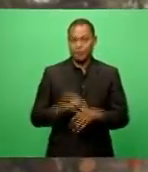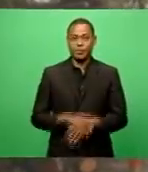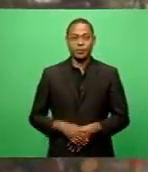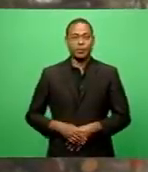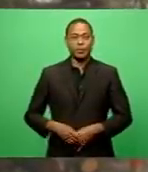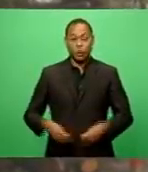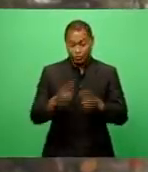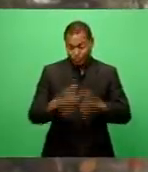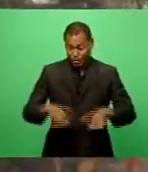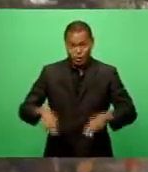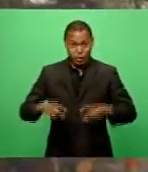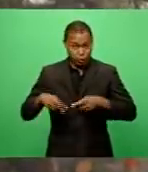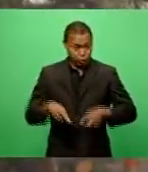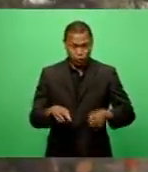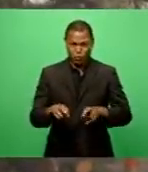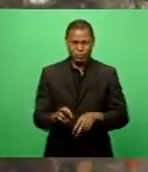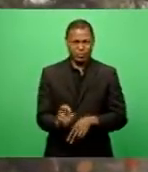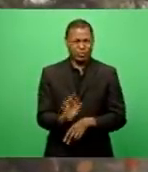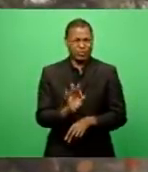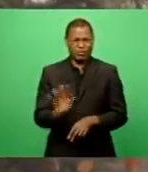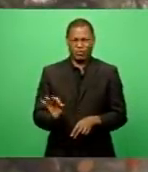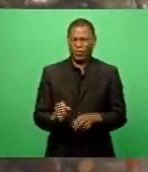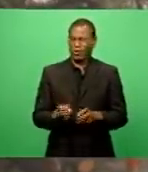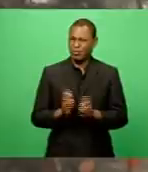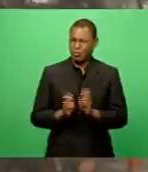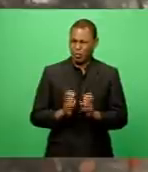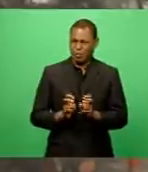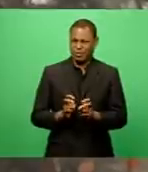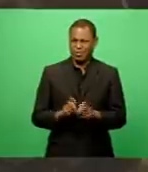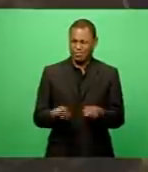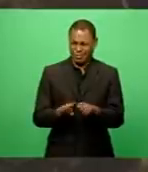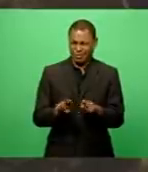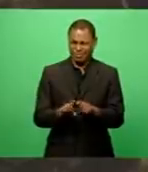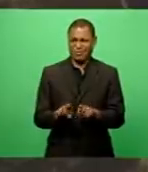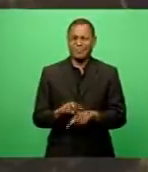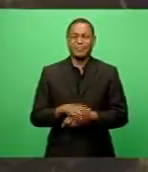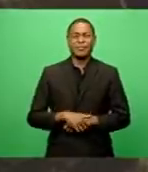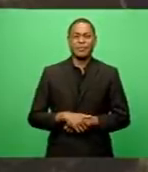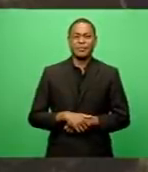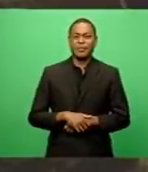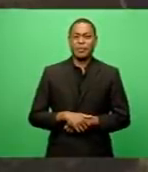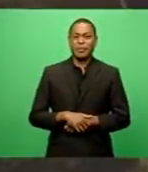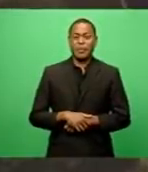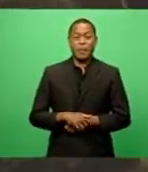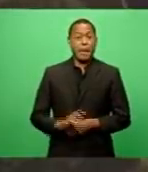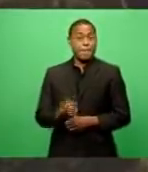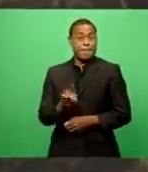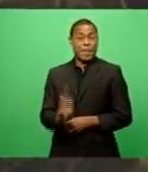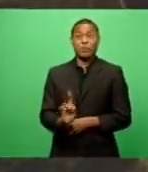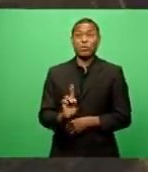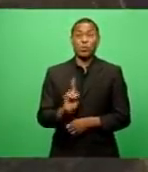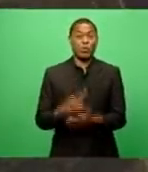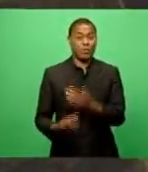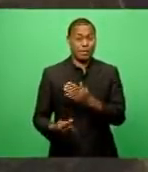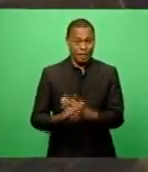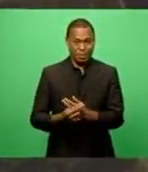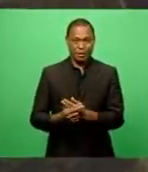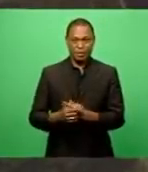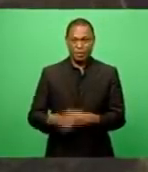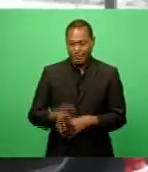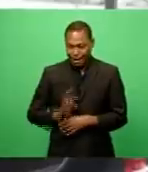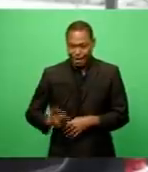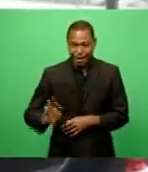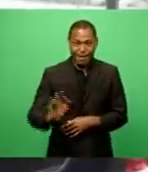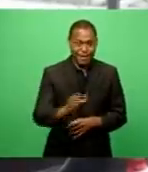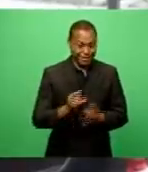not been as severe as expected on the two main islands, according to Fiji Roads Authority. However, that's not the case for the Maritime Islands.